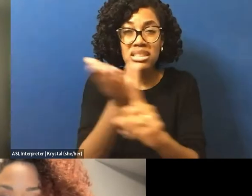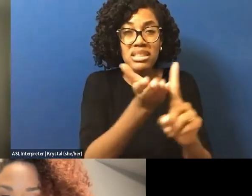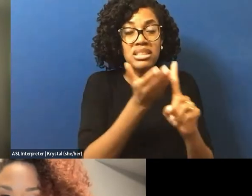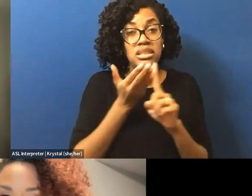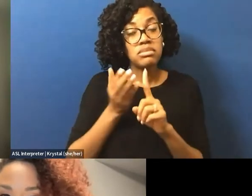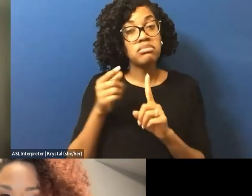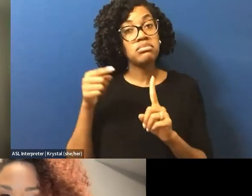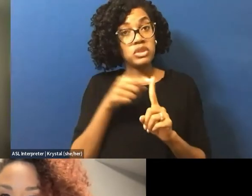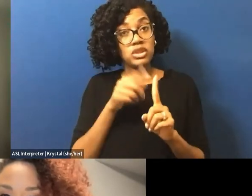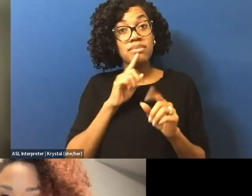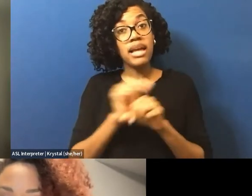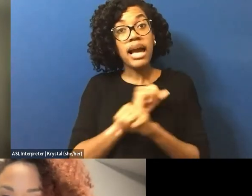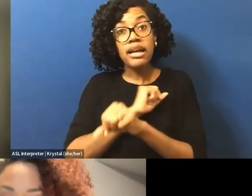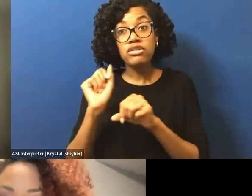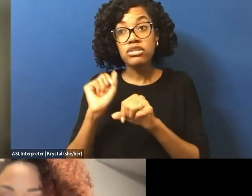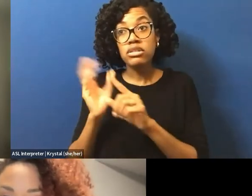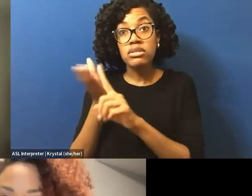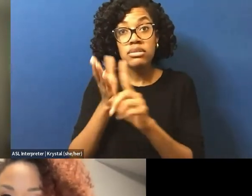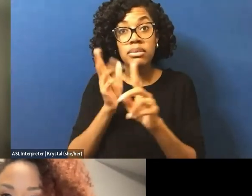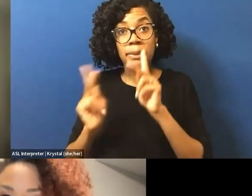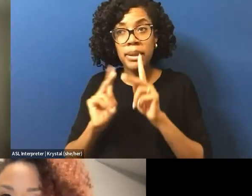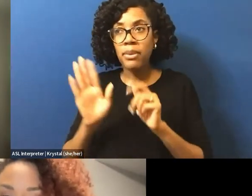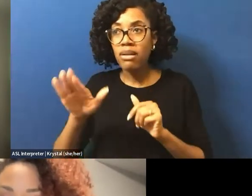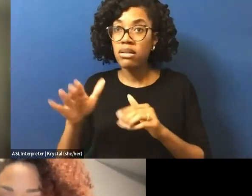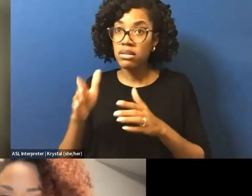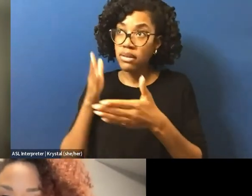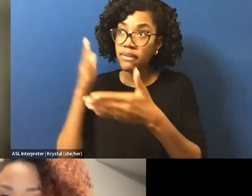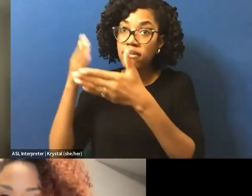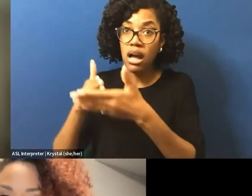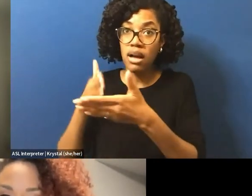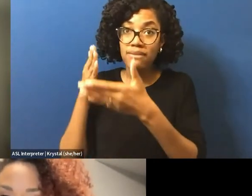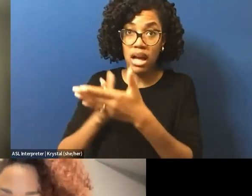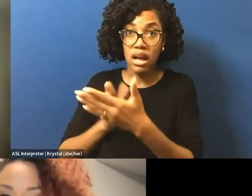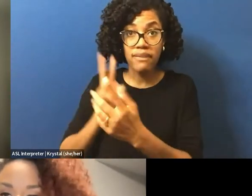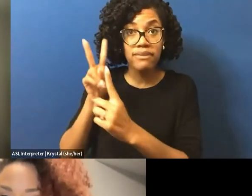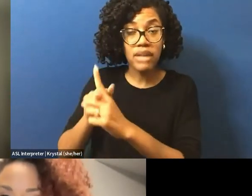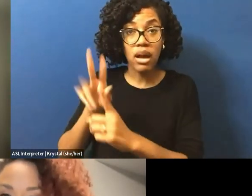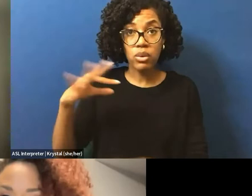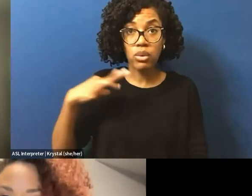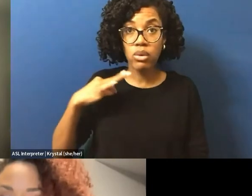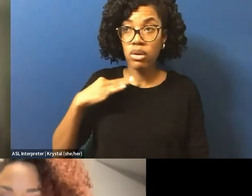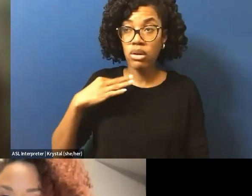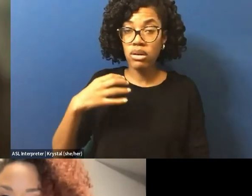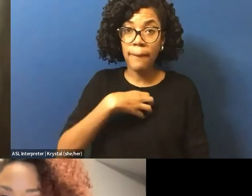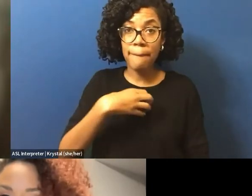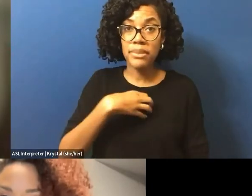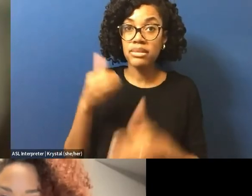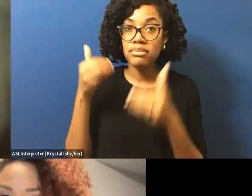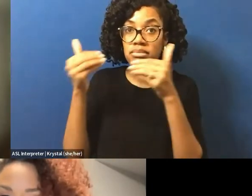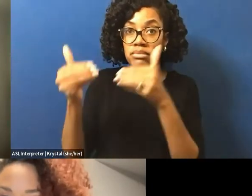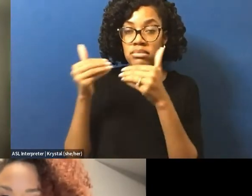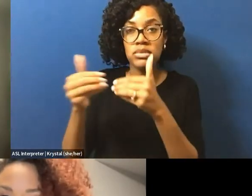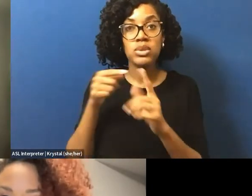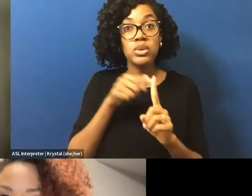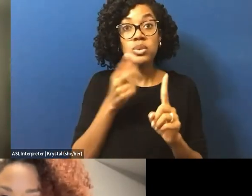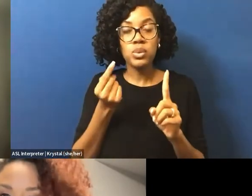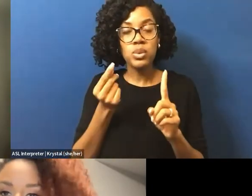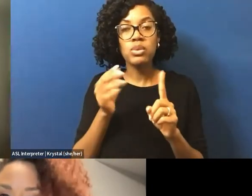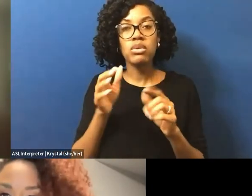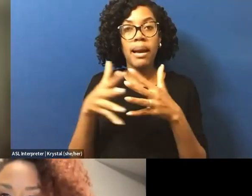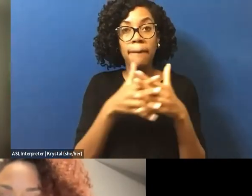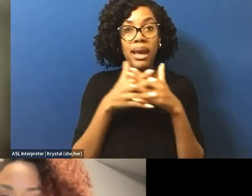filing claims all across the country, and organizations and lawyers incorporating across the country. She would go on a tour talking about